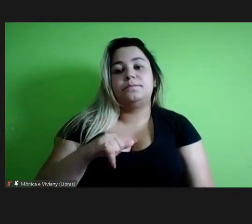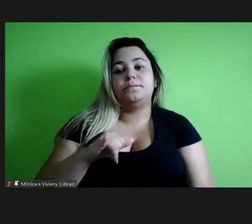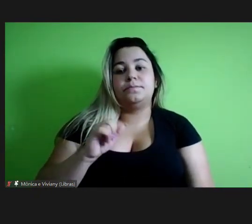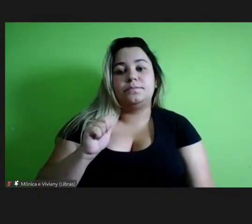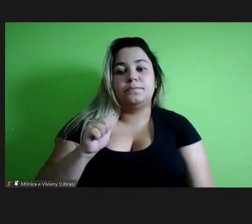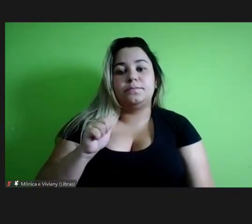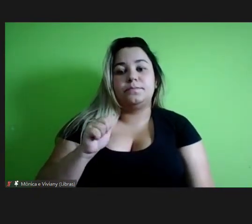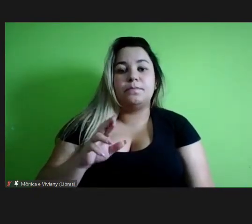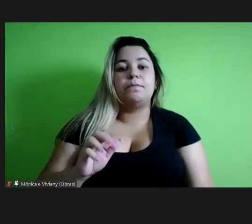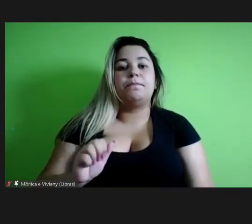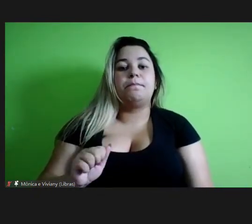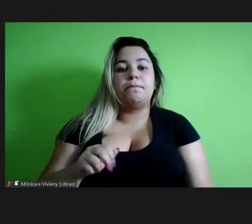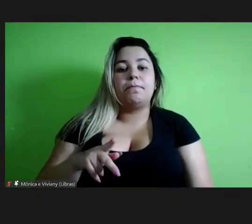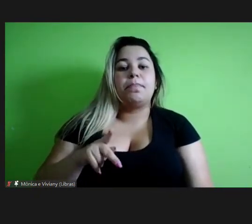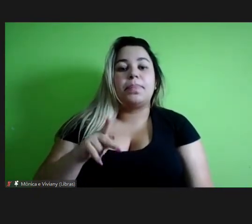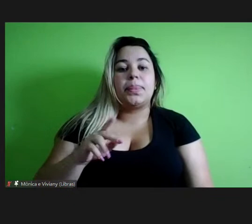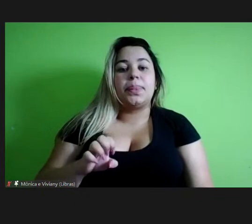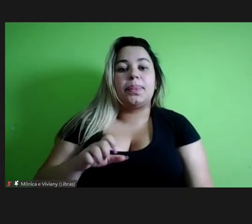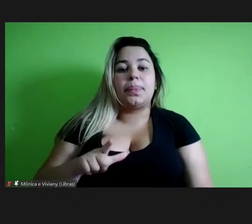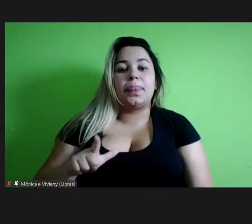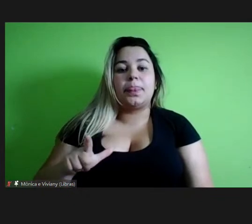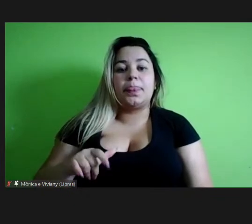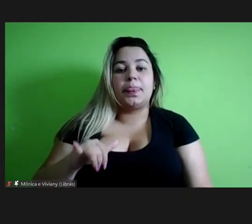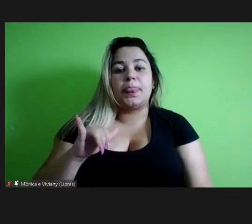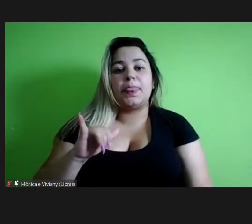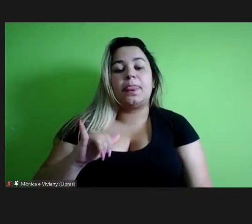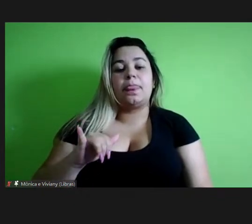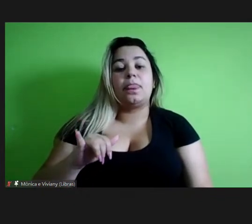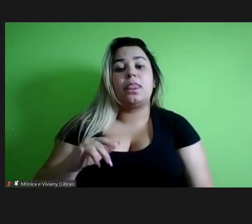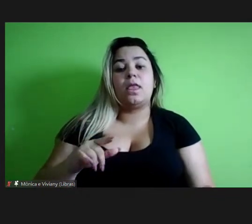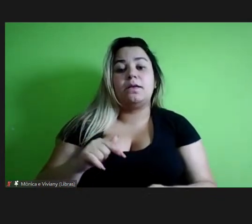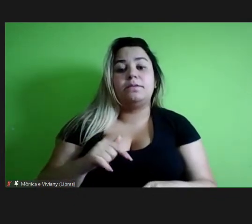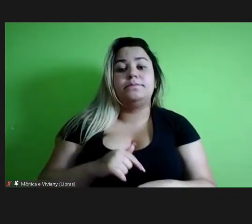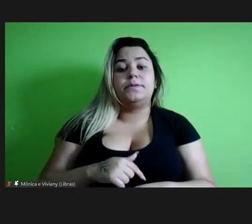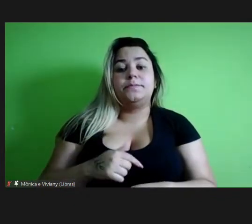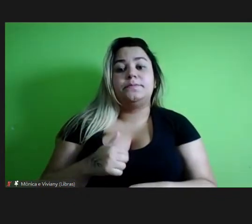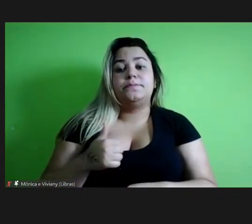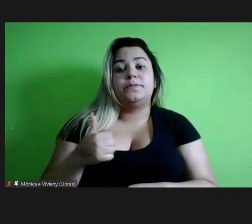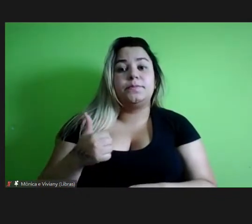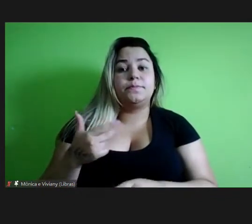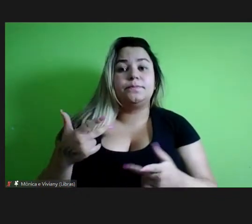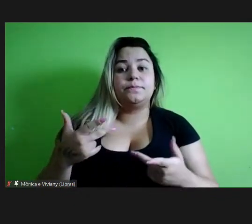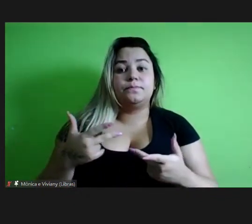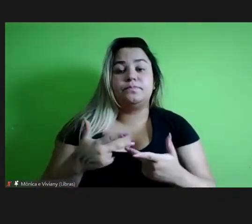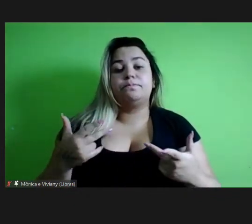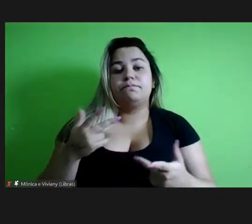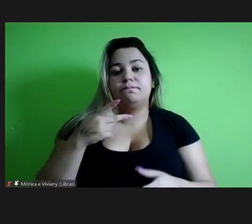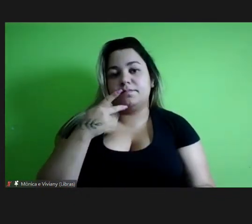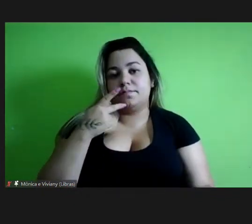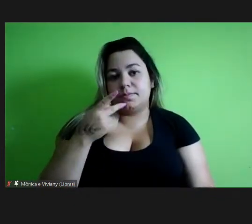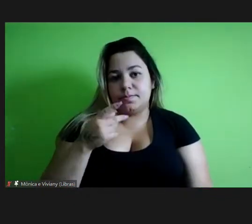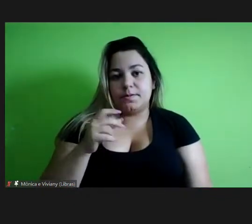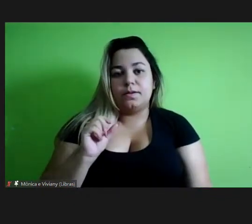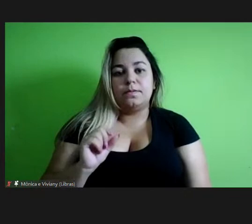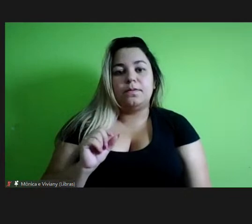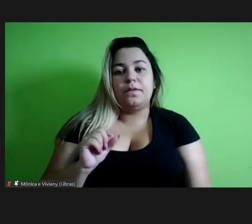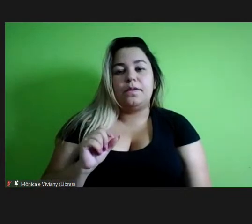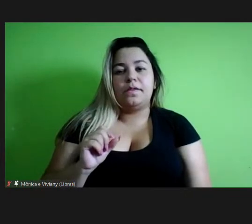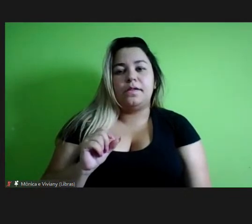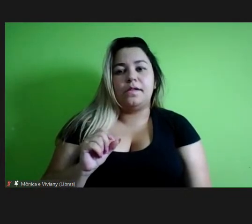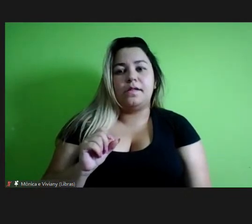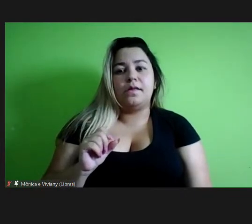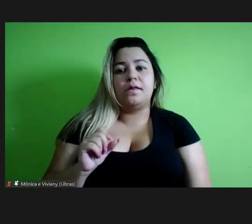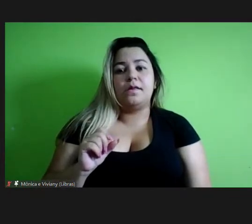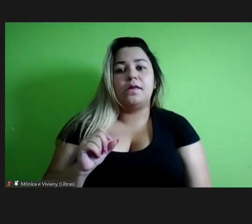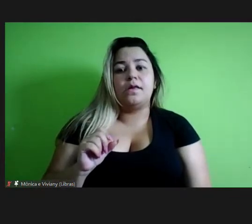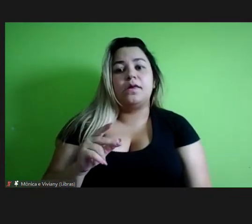be mentioned and to be answered both by Mayada and Kelly. The first thing that I'd like to stress is something that is